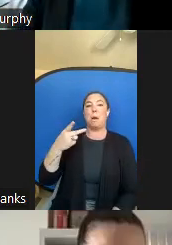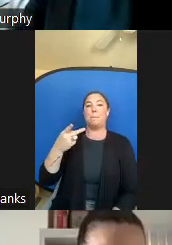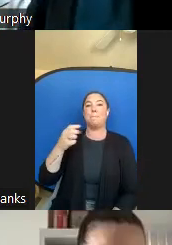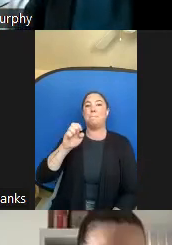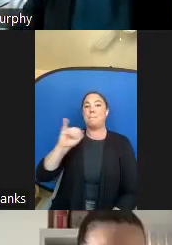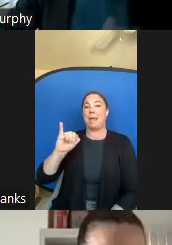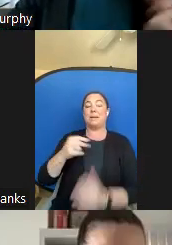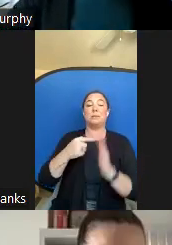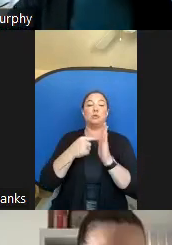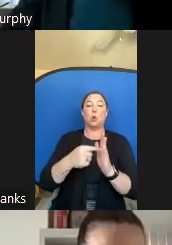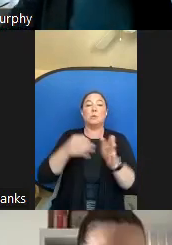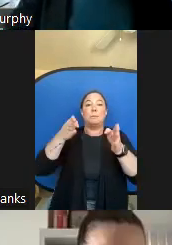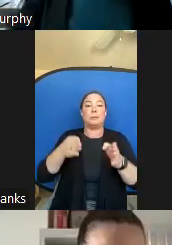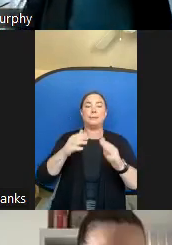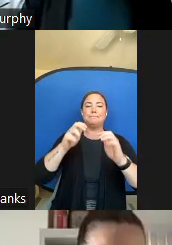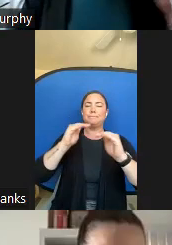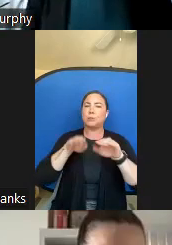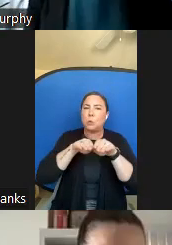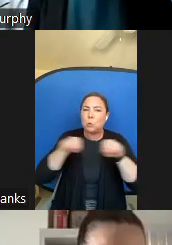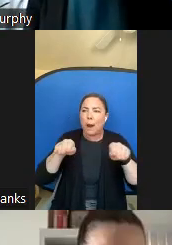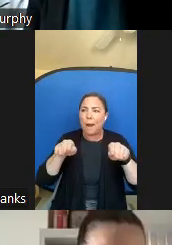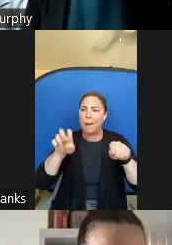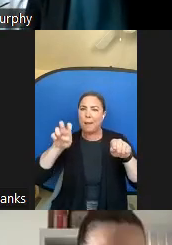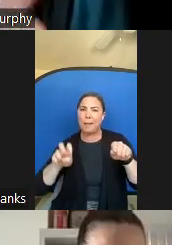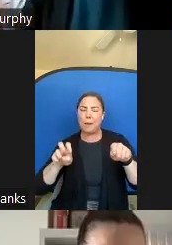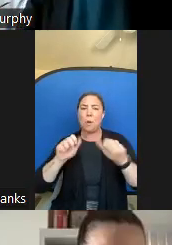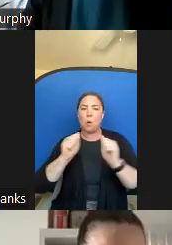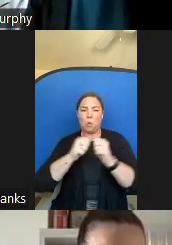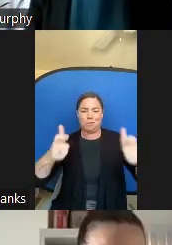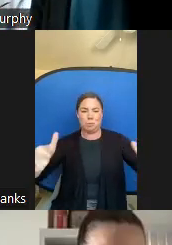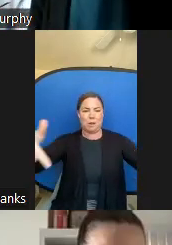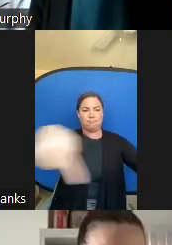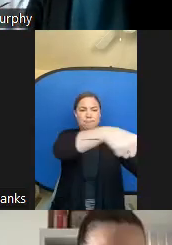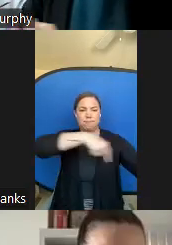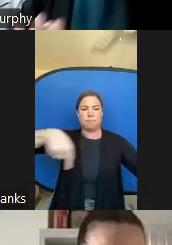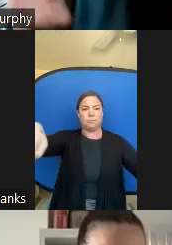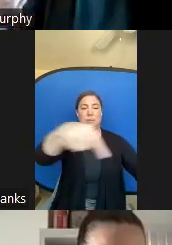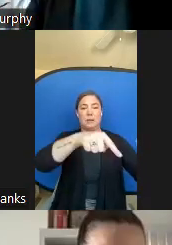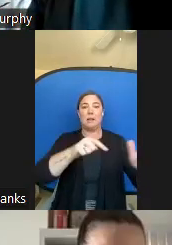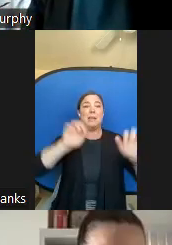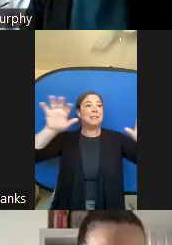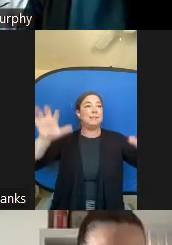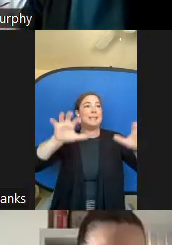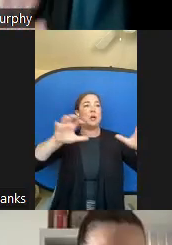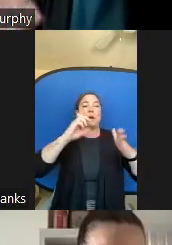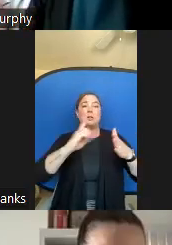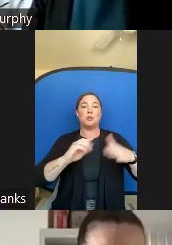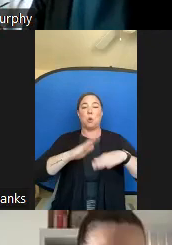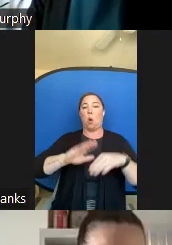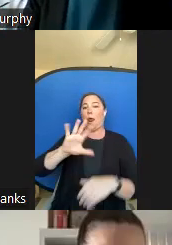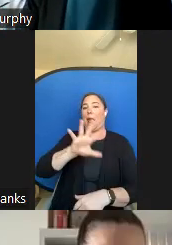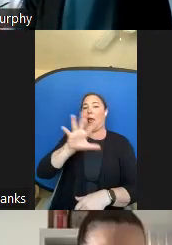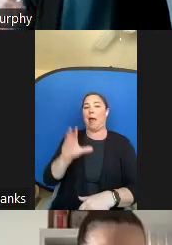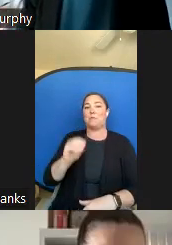ground with a wide diameter wheel head. The applique decoration on the African red slipware jug just